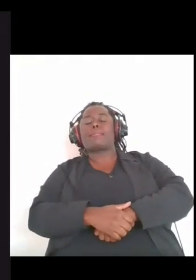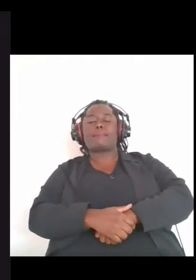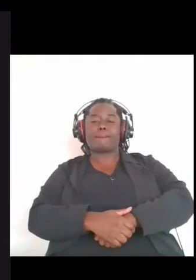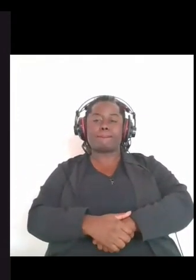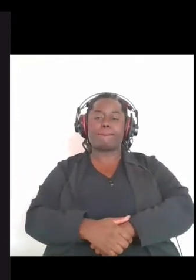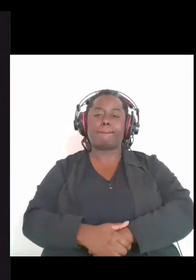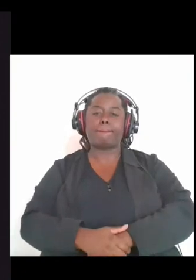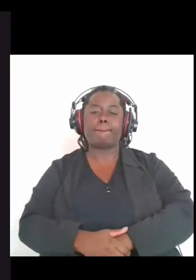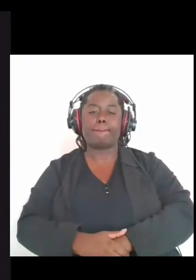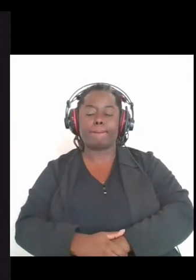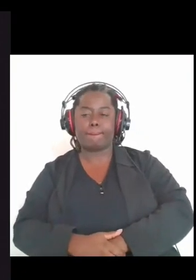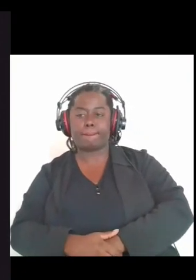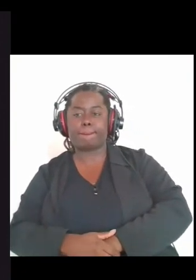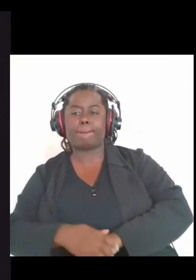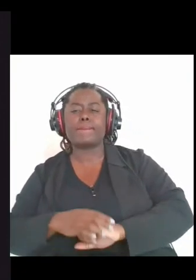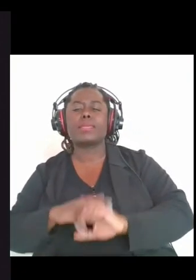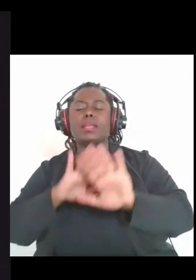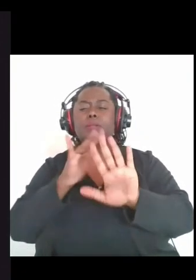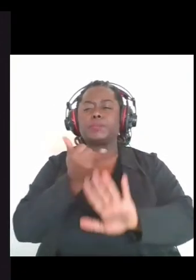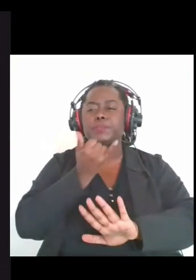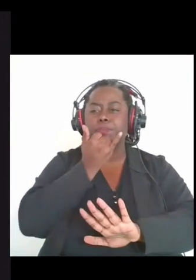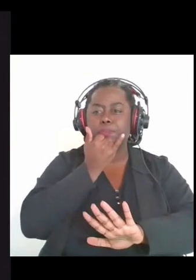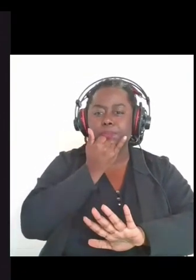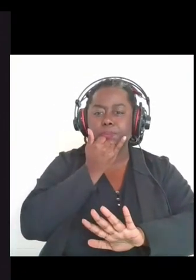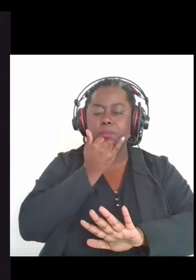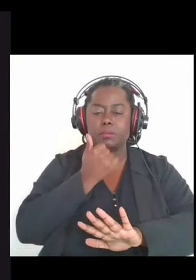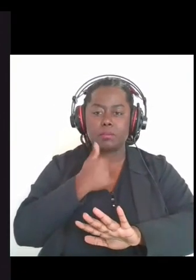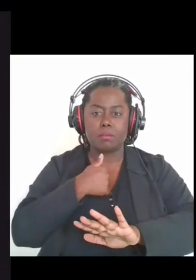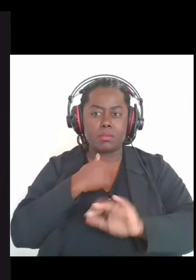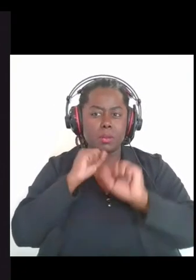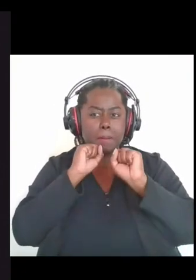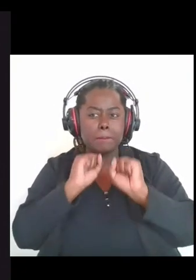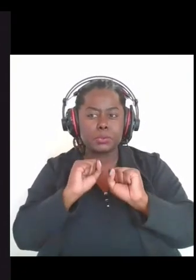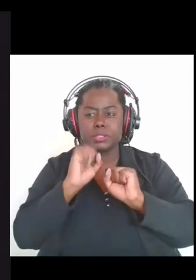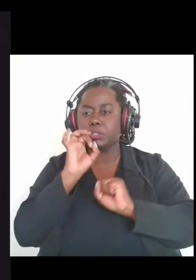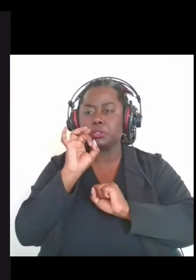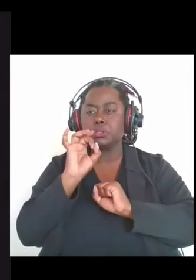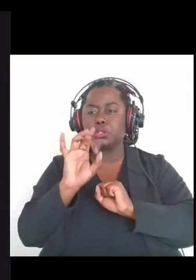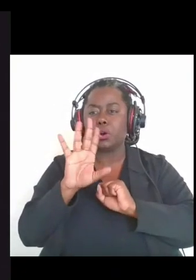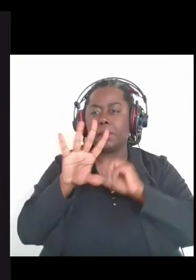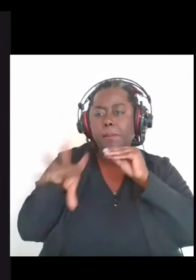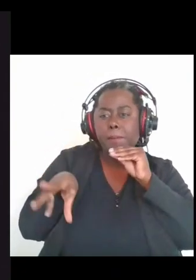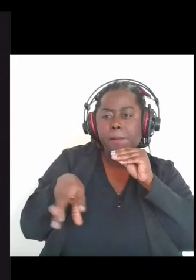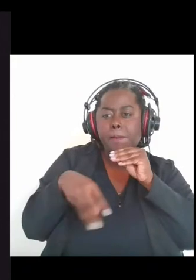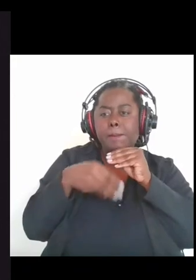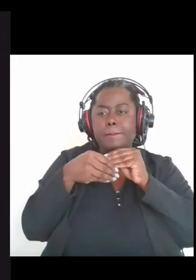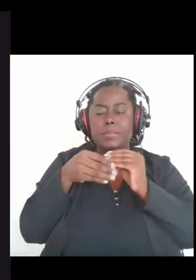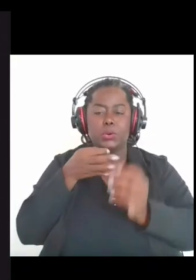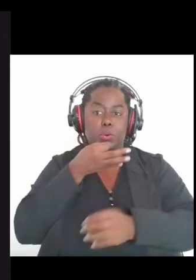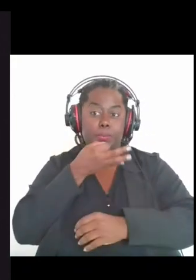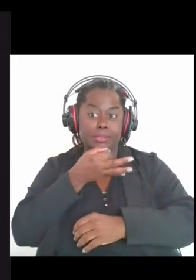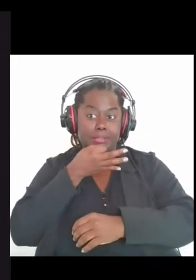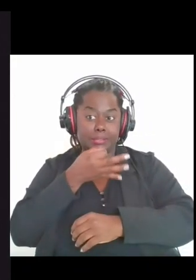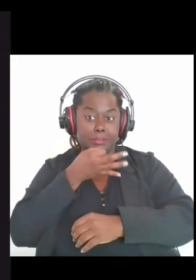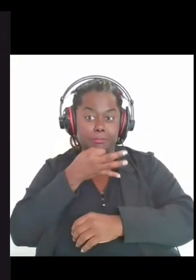I would just like to make a comment yes go ahead